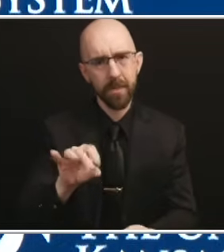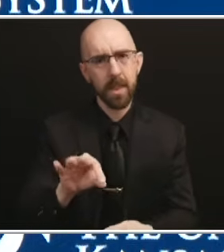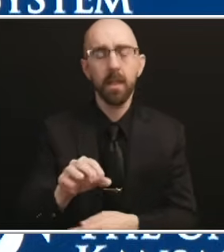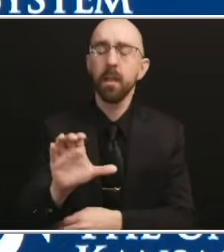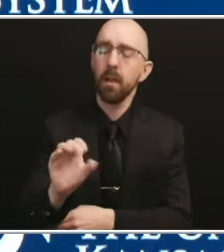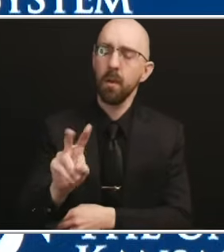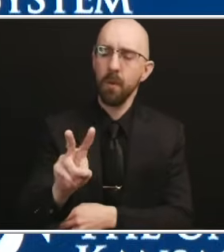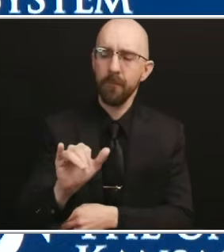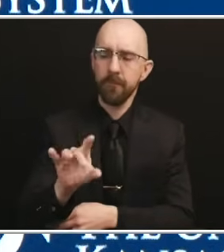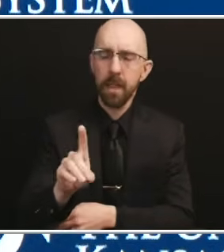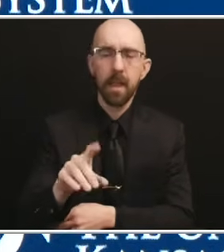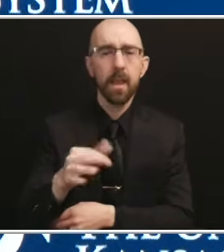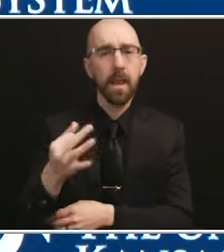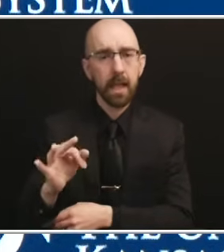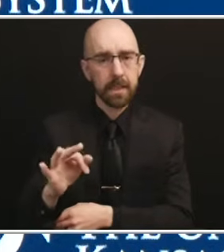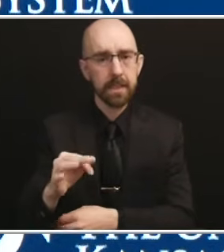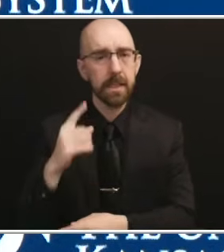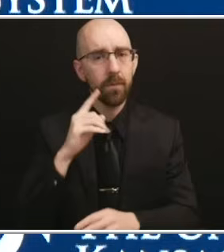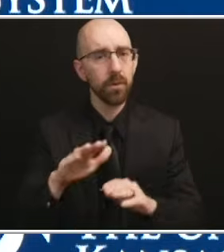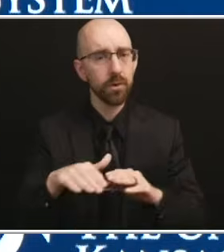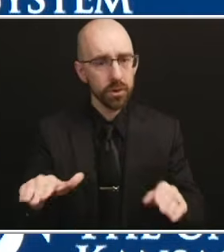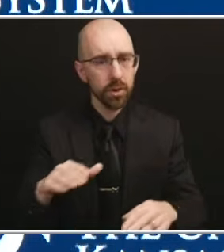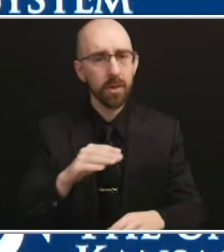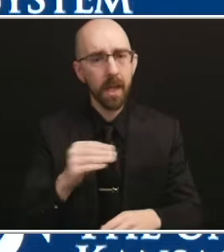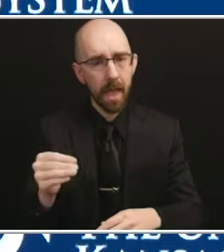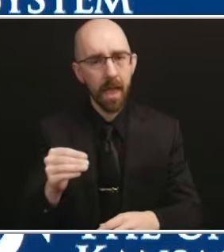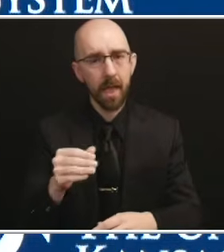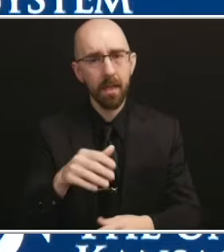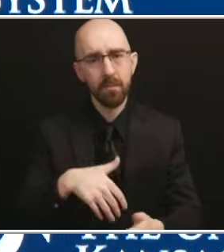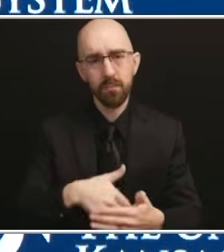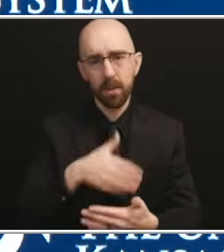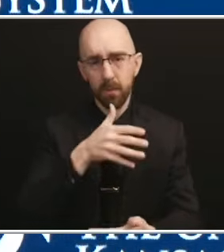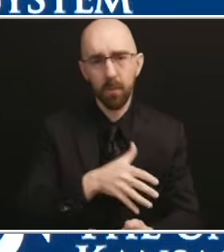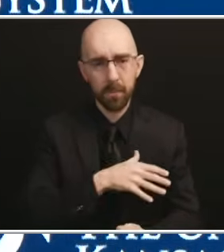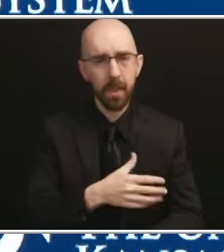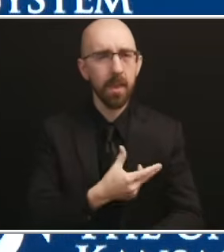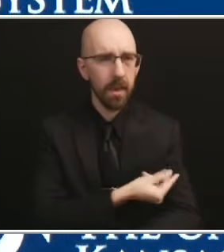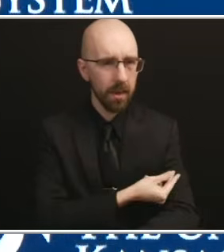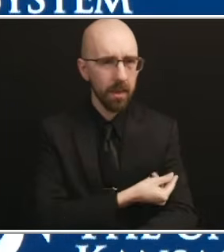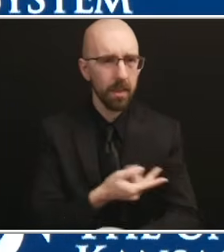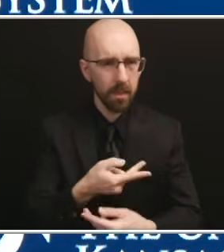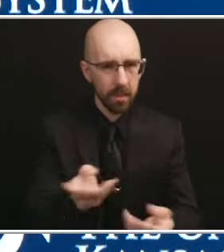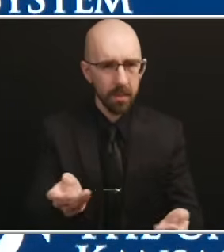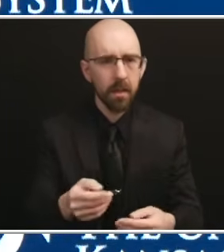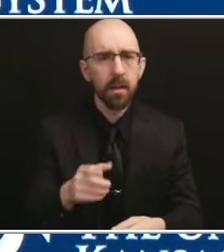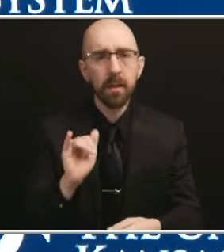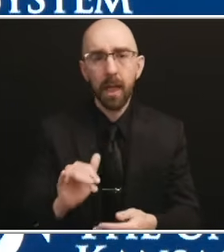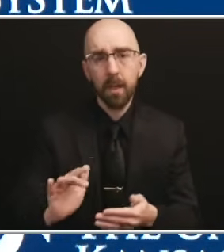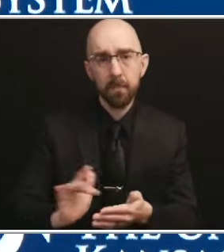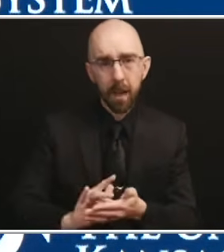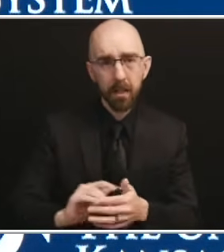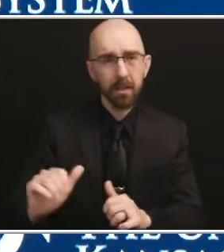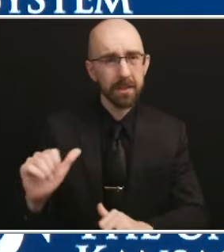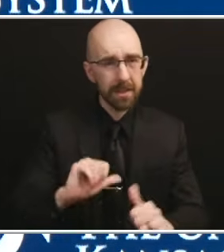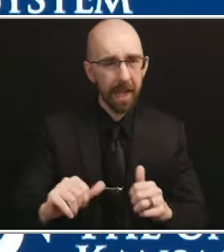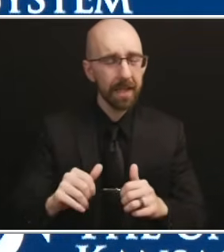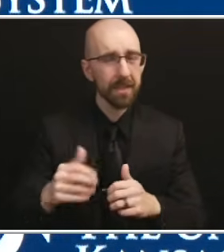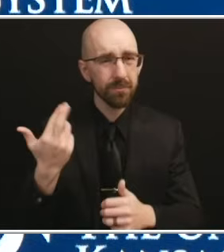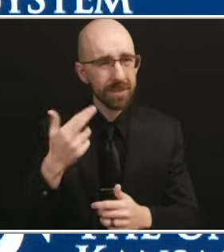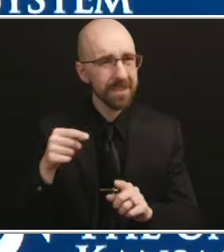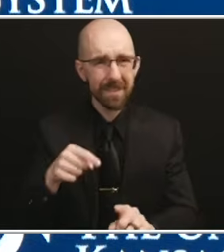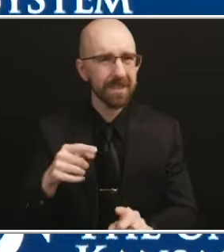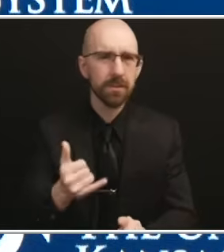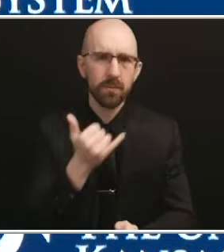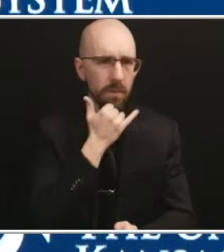for children and pregnant women. But on a scientific and medical basis, this is completely wrong. There are, again, multiple